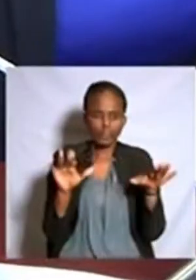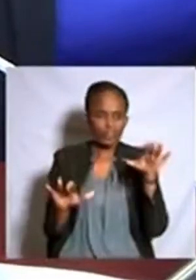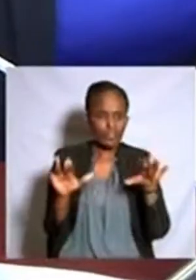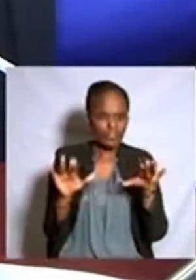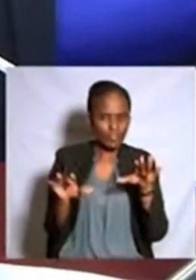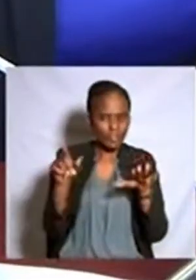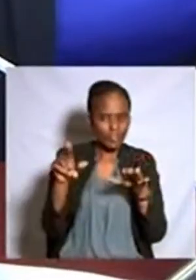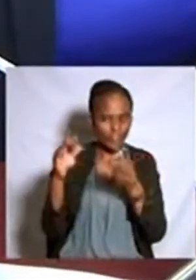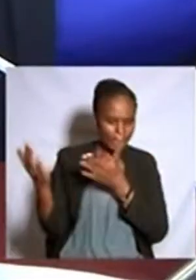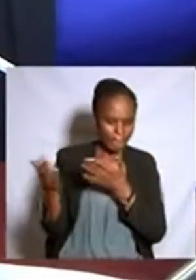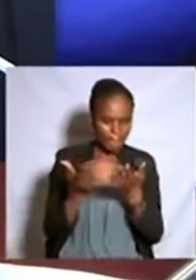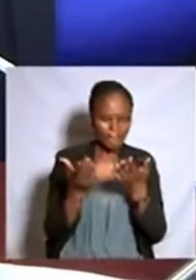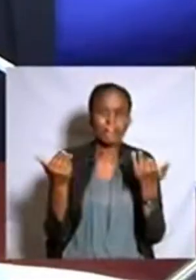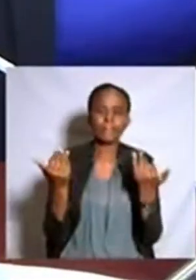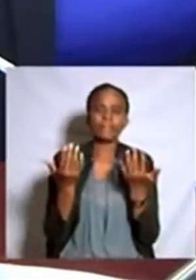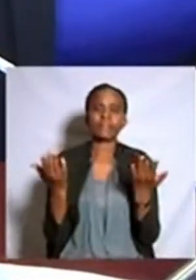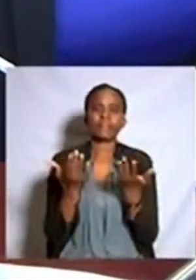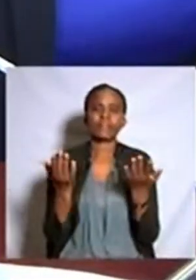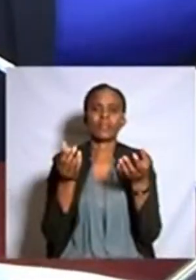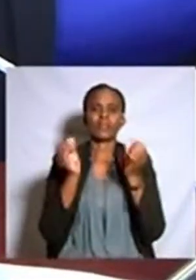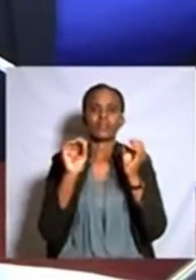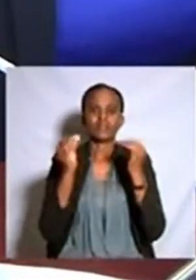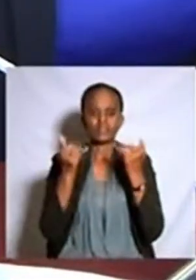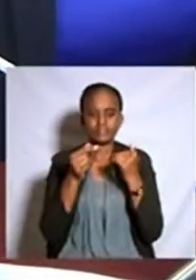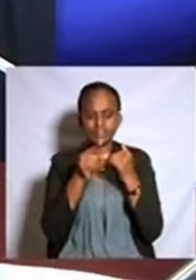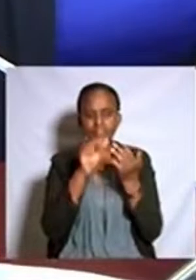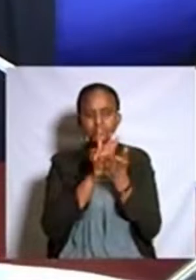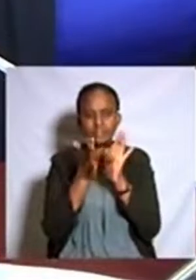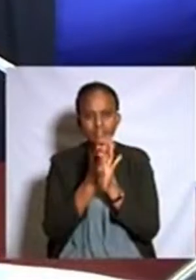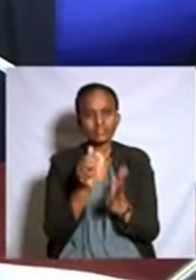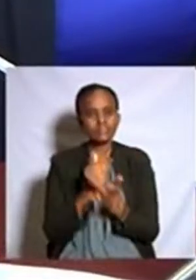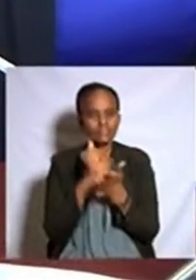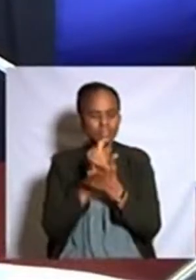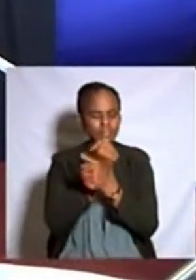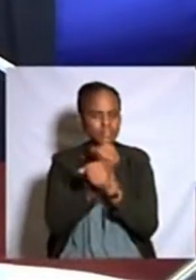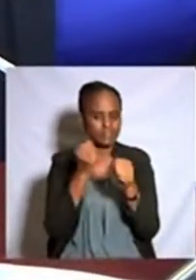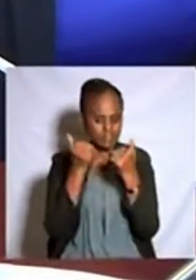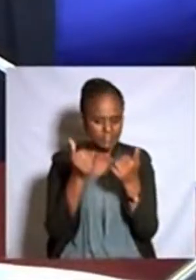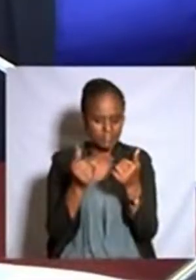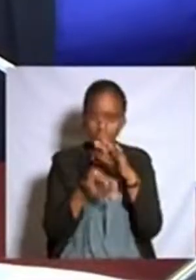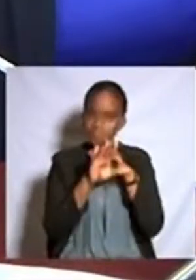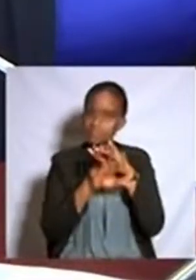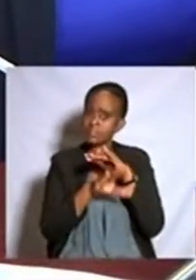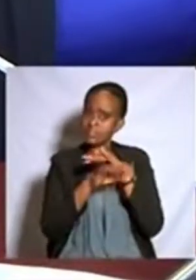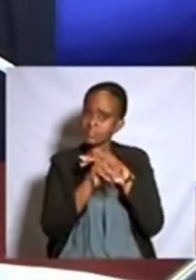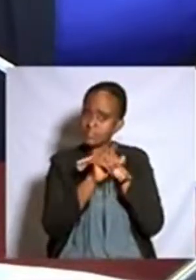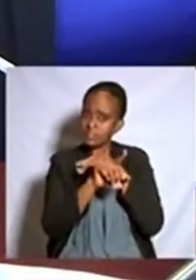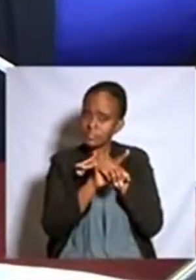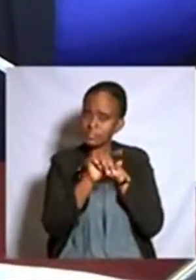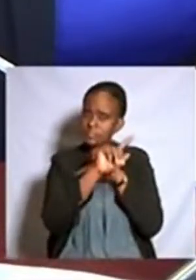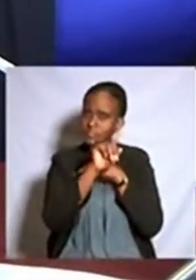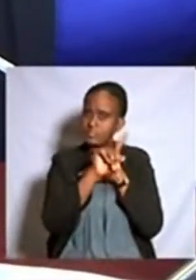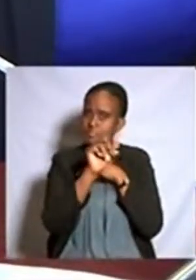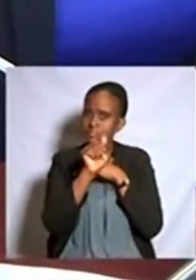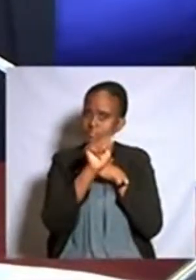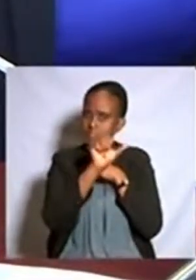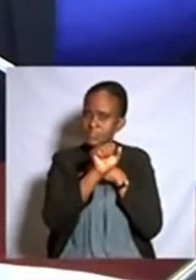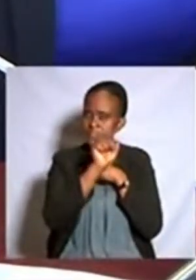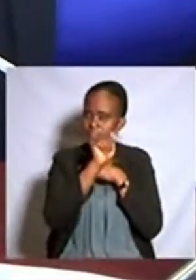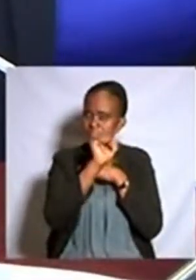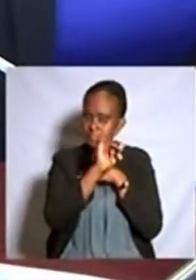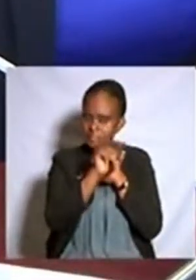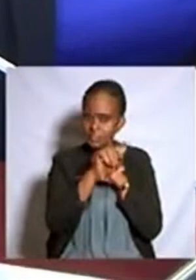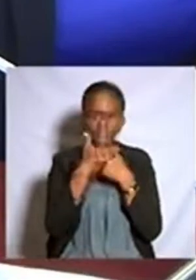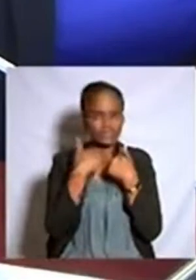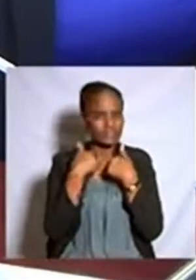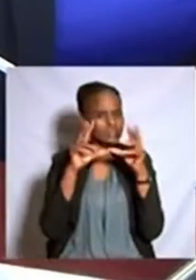not be brought to nil. This has now been resolved. The mortgage was under ZAST scheme where there was